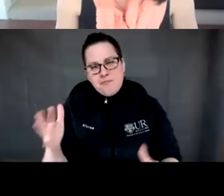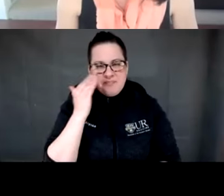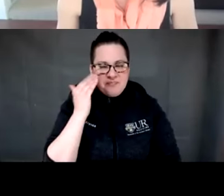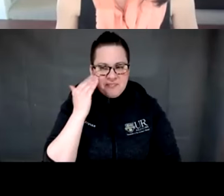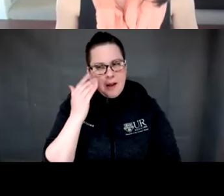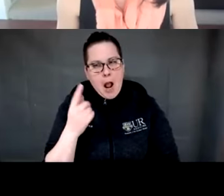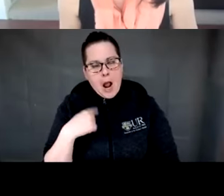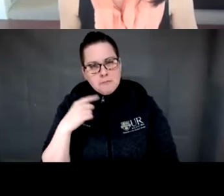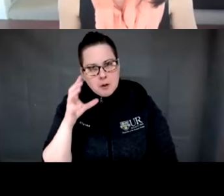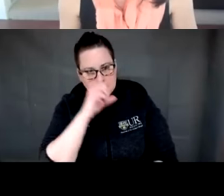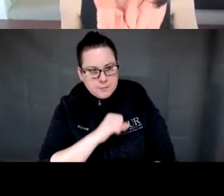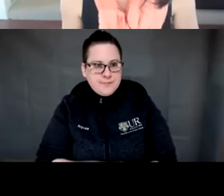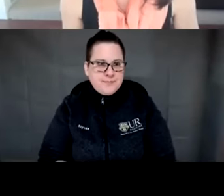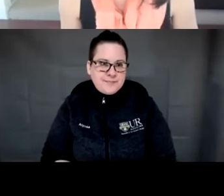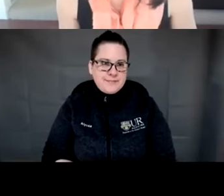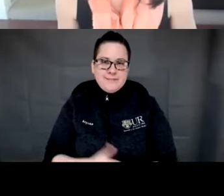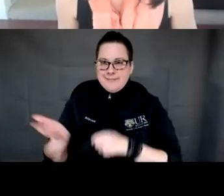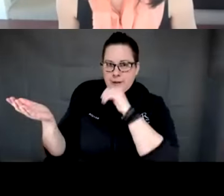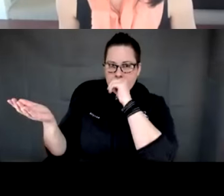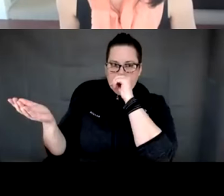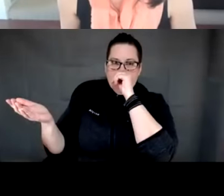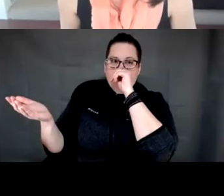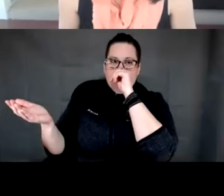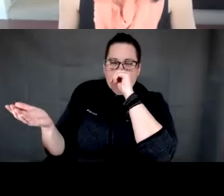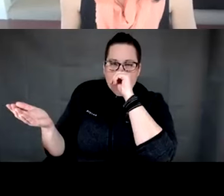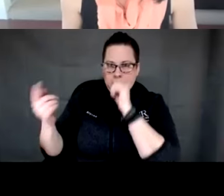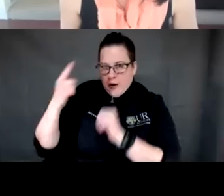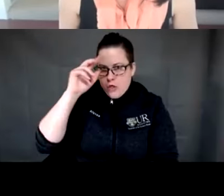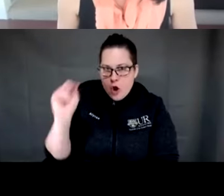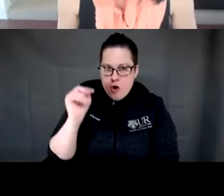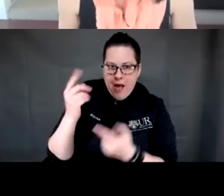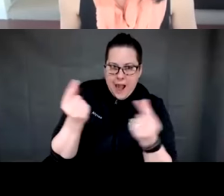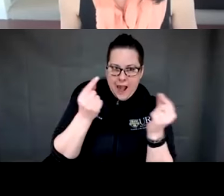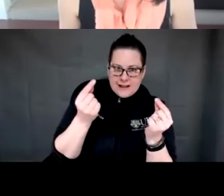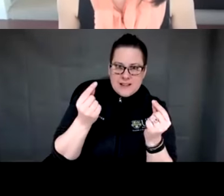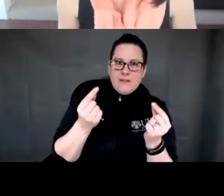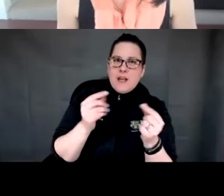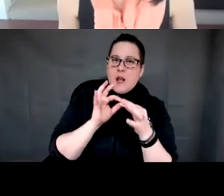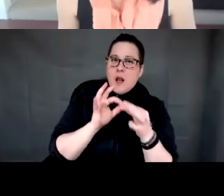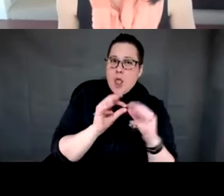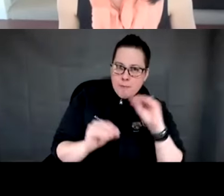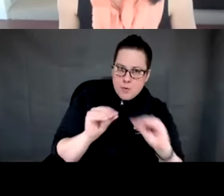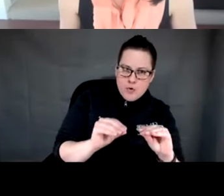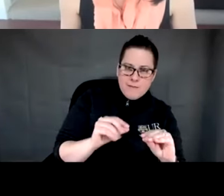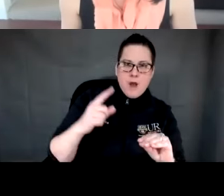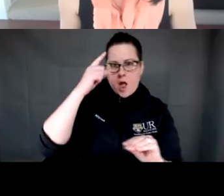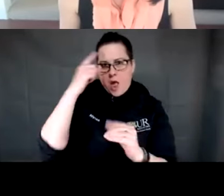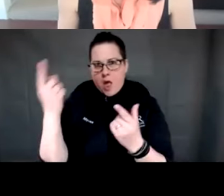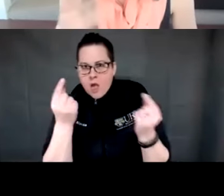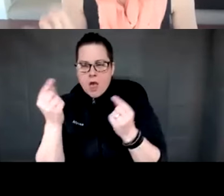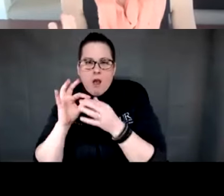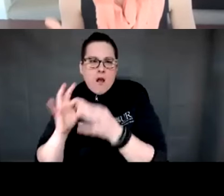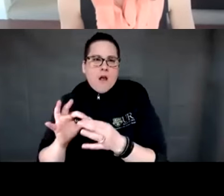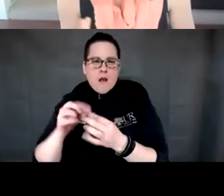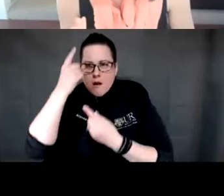I suspect, and that is untangling neural activity from movements from neural activity from other cognitive processes.